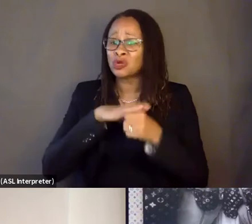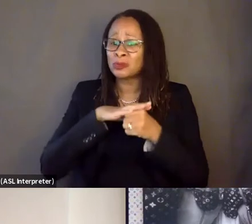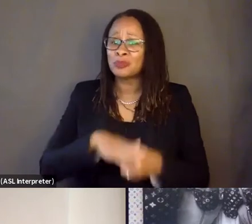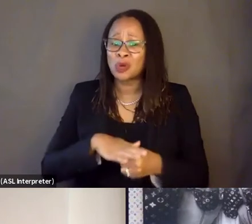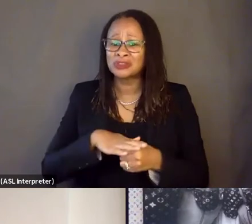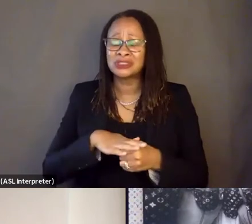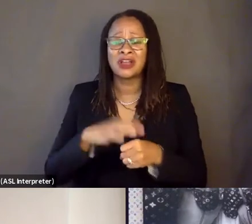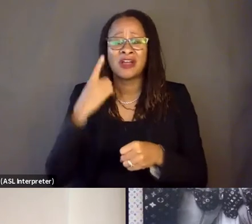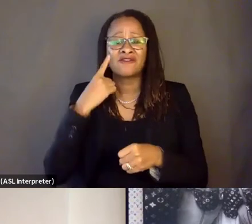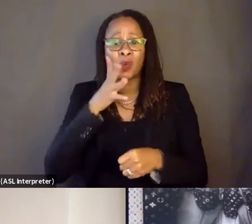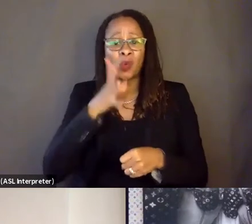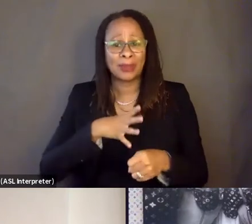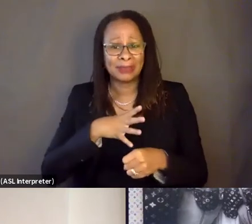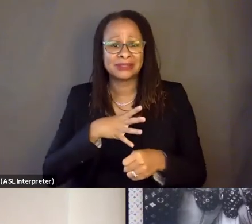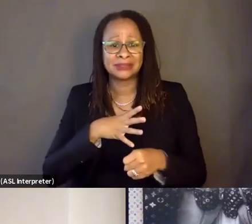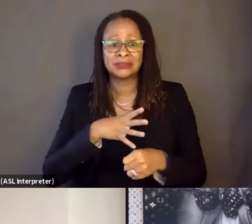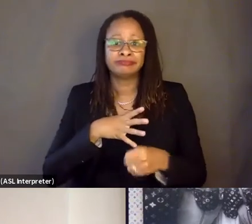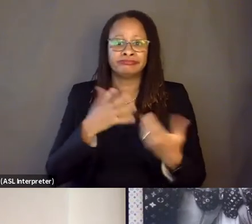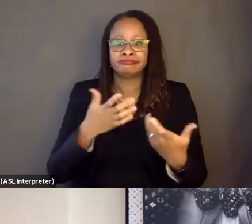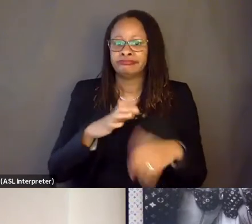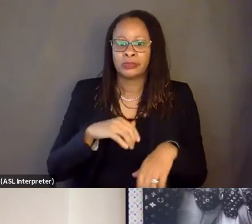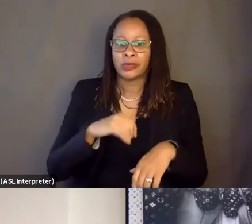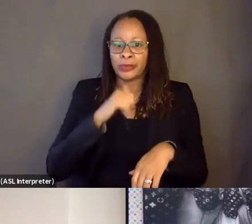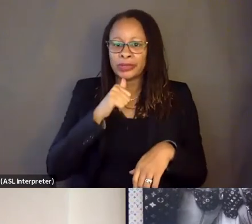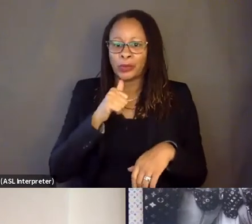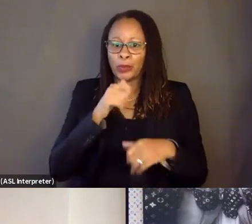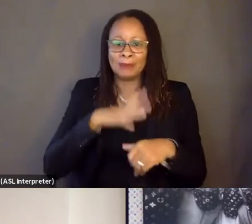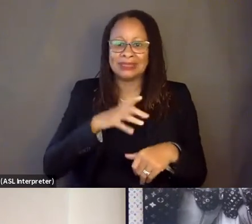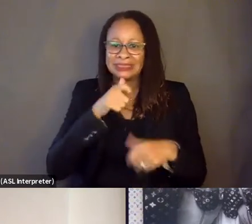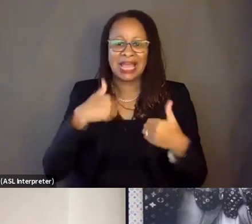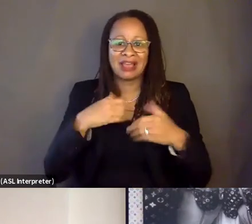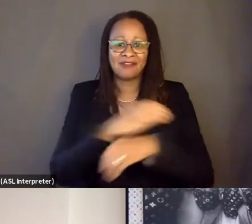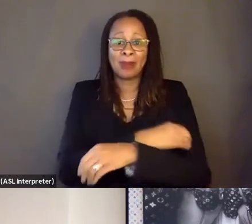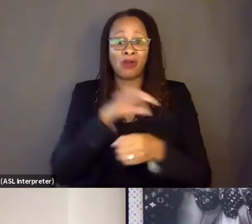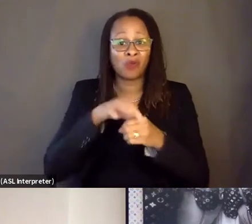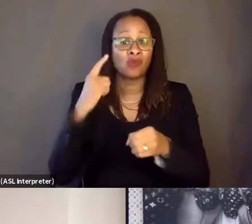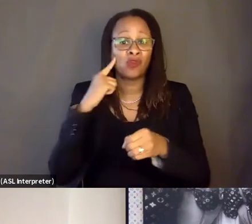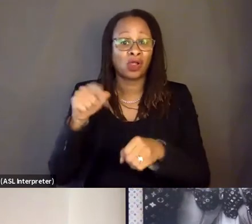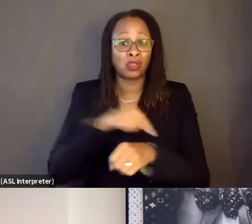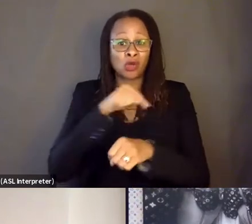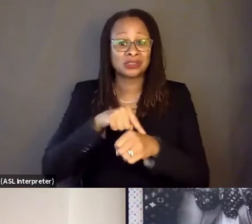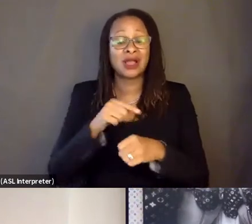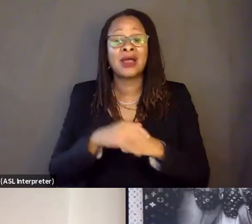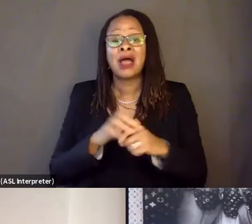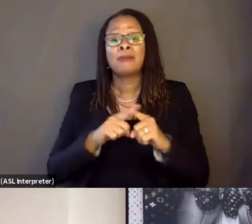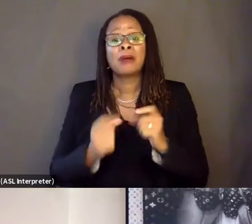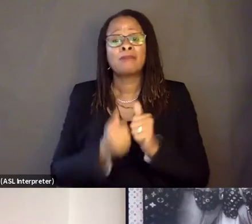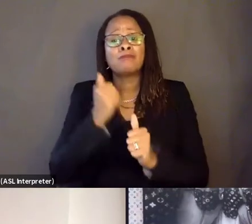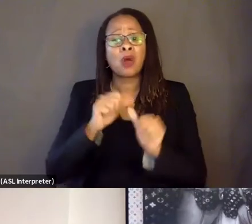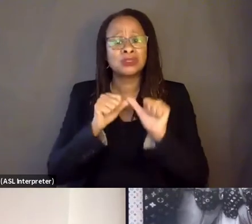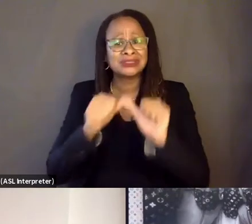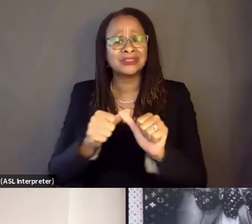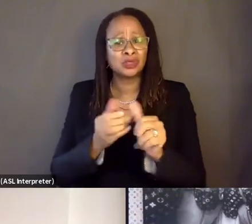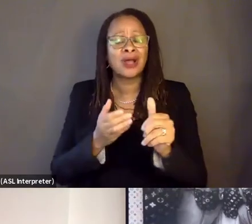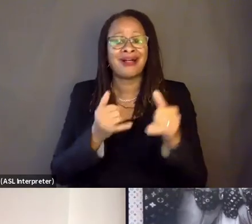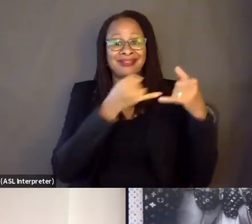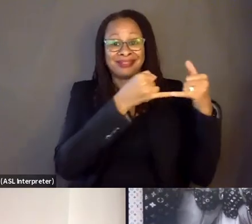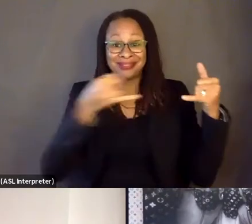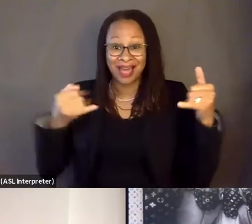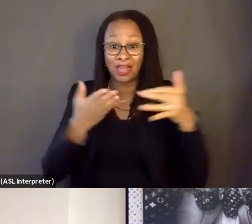for women that, you know, women weren't even allowed to vote for a long time. But it seems like one of the most consistent through lines throughout